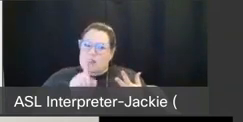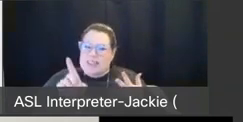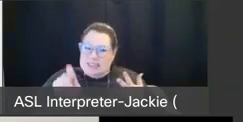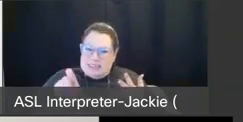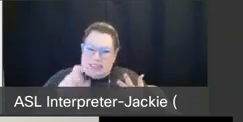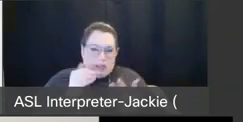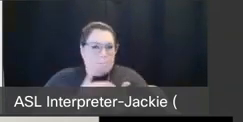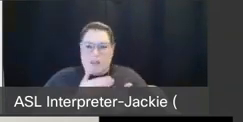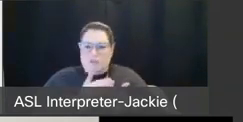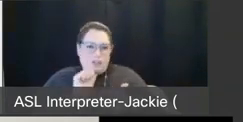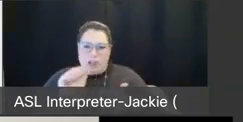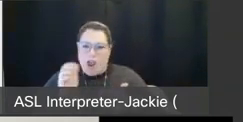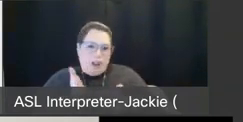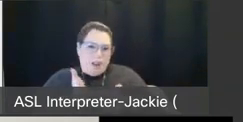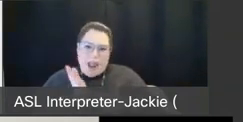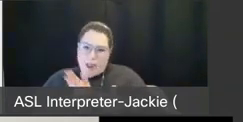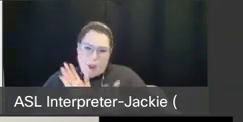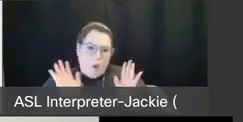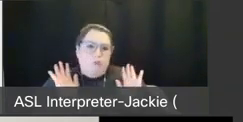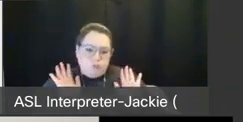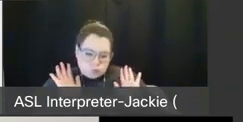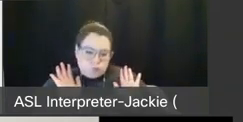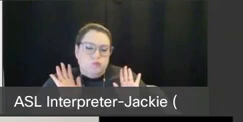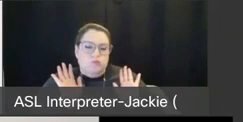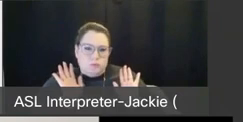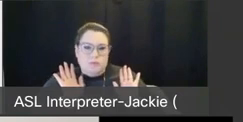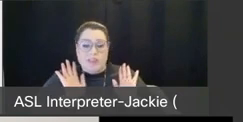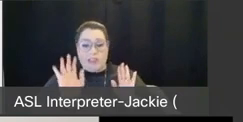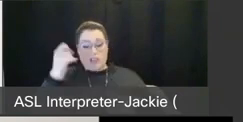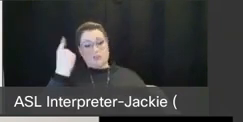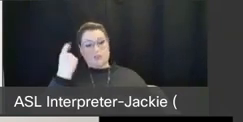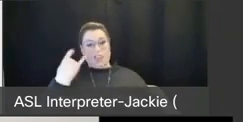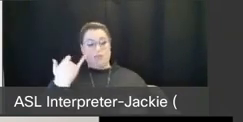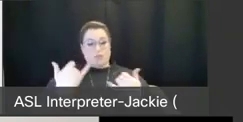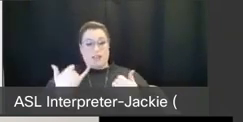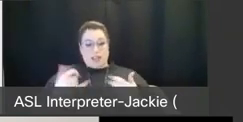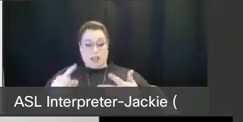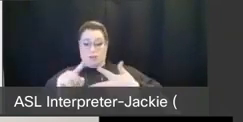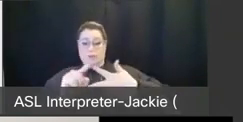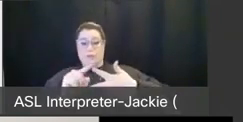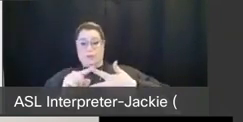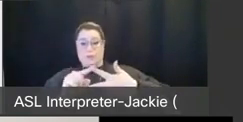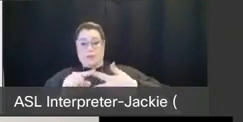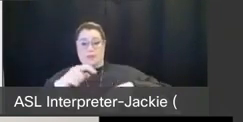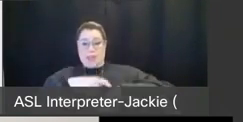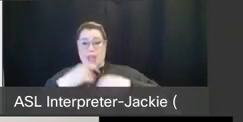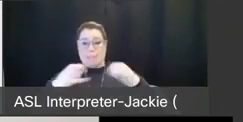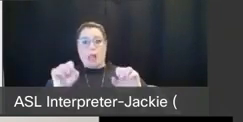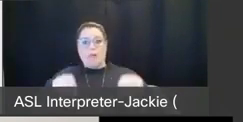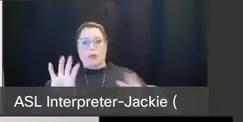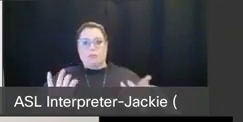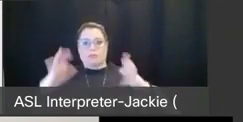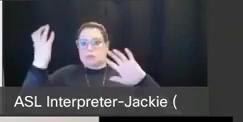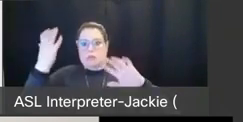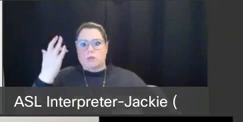right now, given supply chain issues, that could definitely impact your timeline as well. And then what